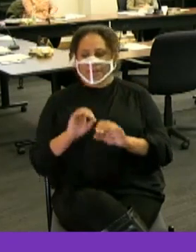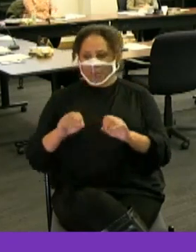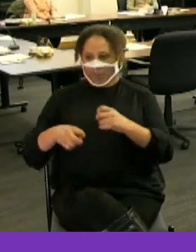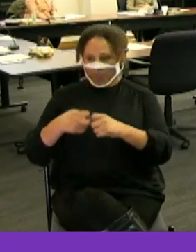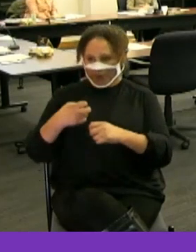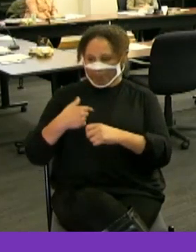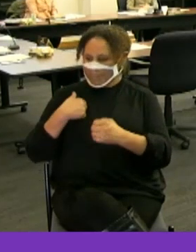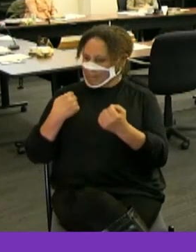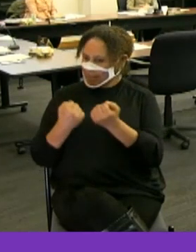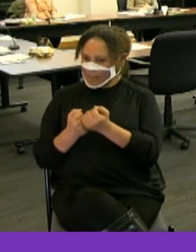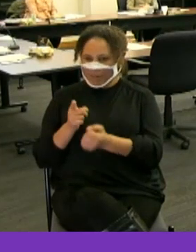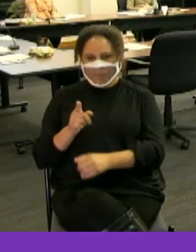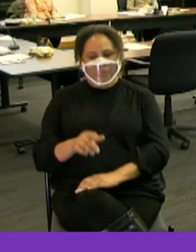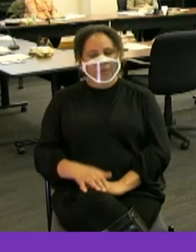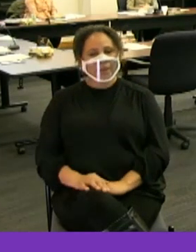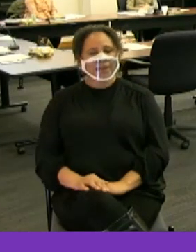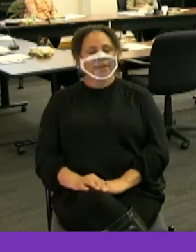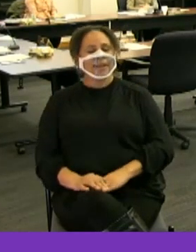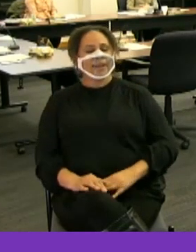I got you.